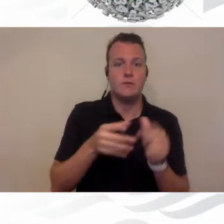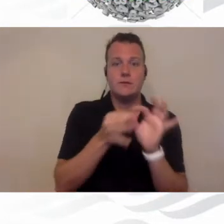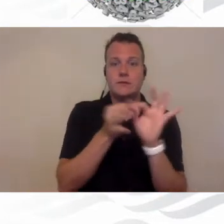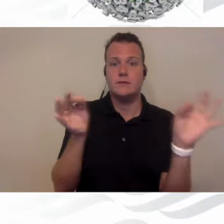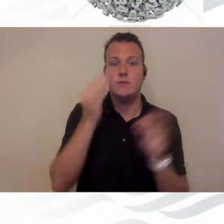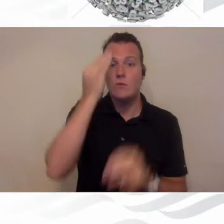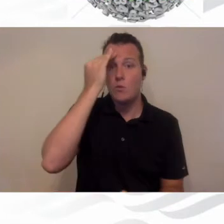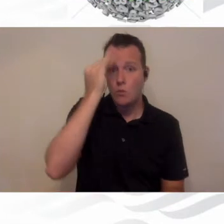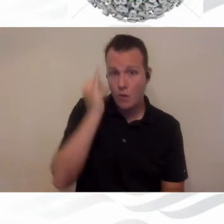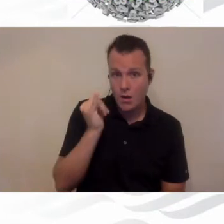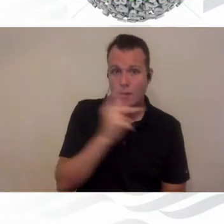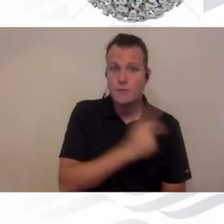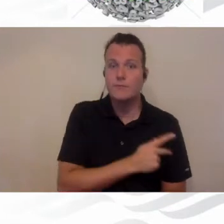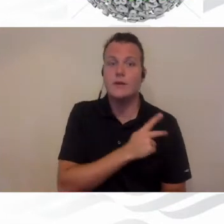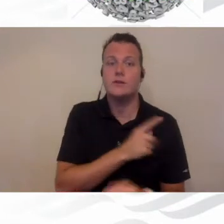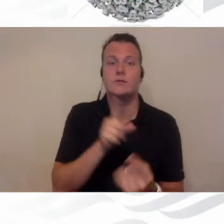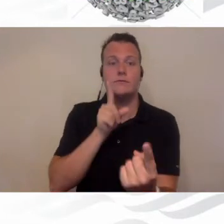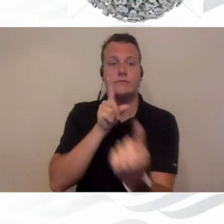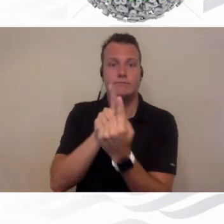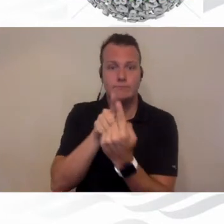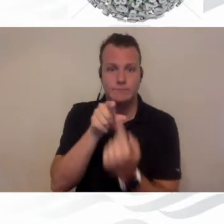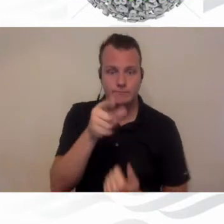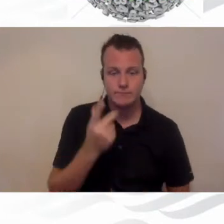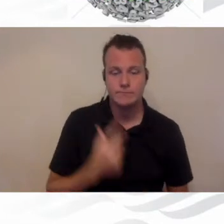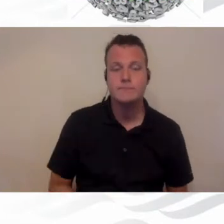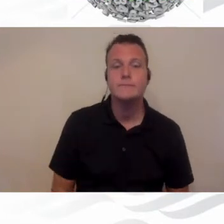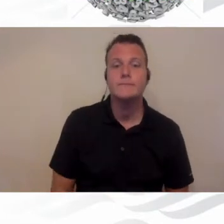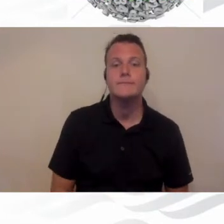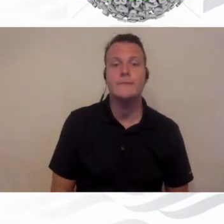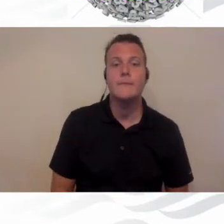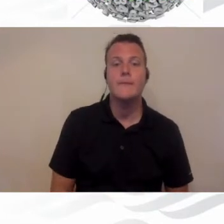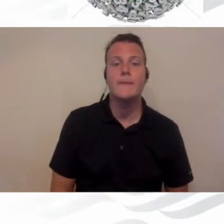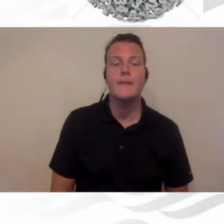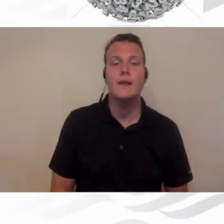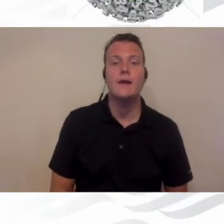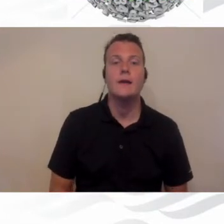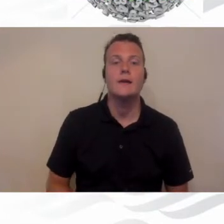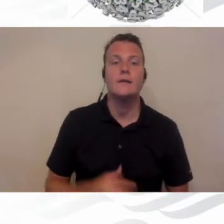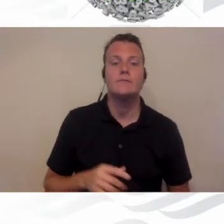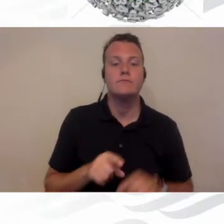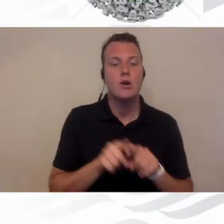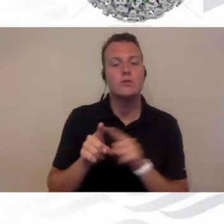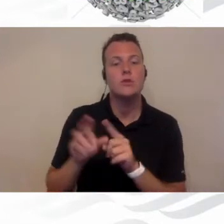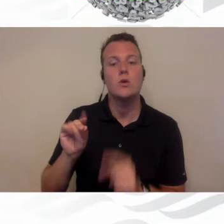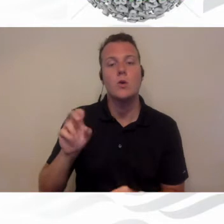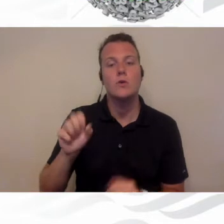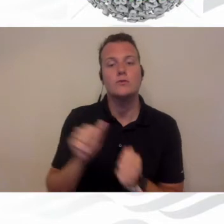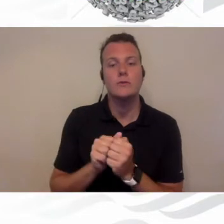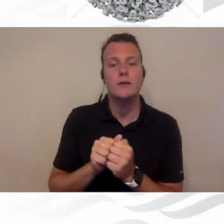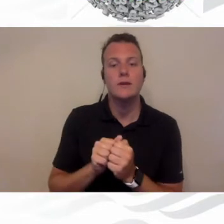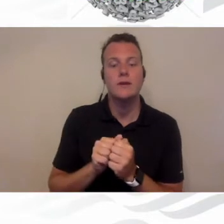to why are they there to see you. You can also code with signs and symptoms,